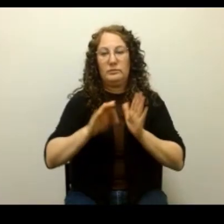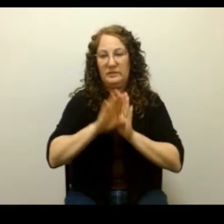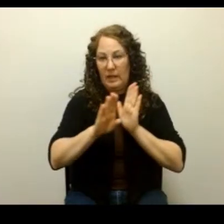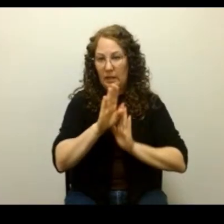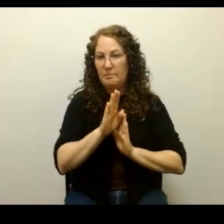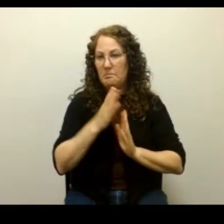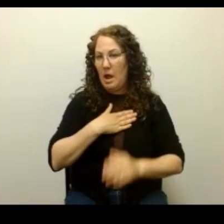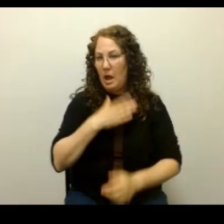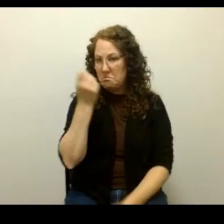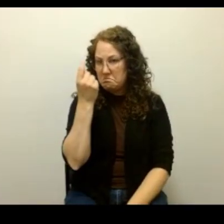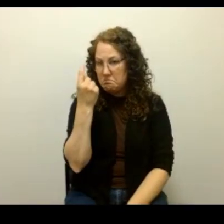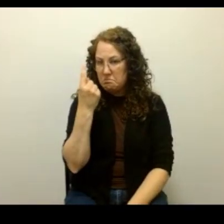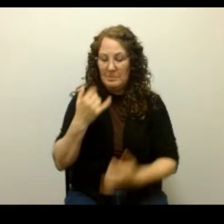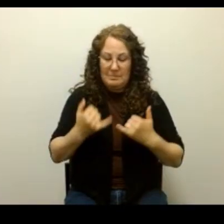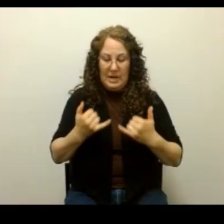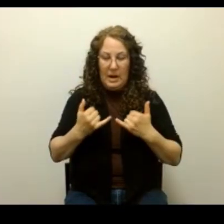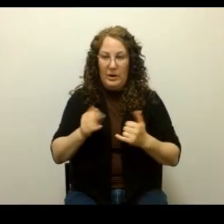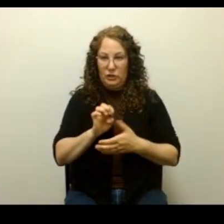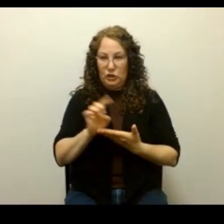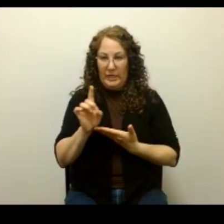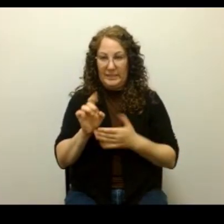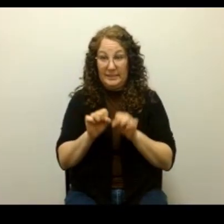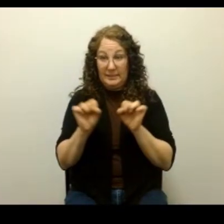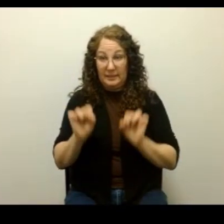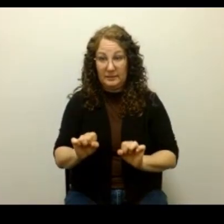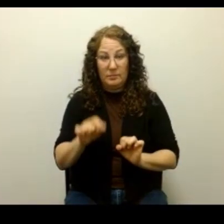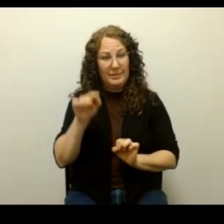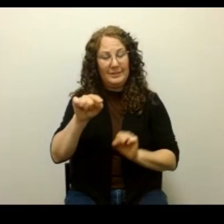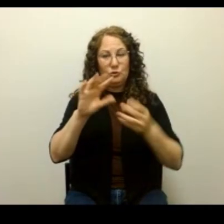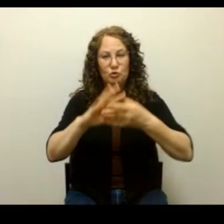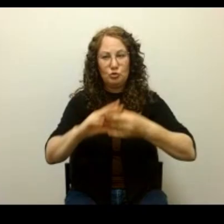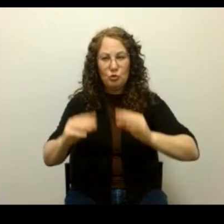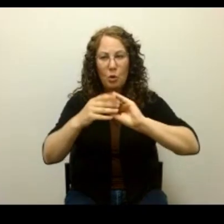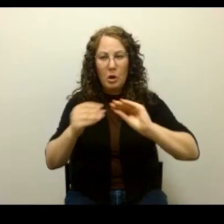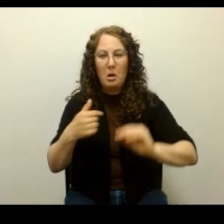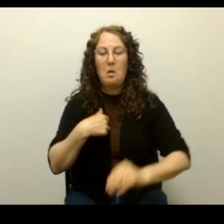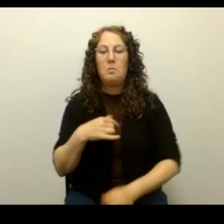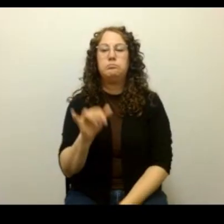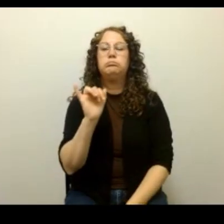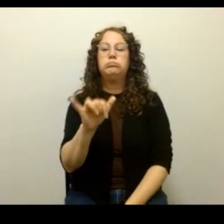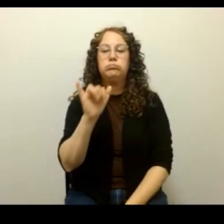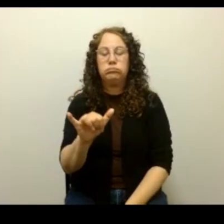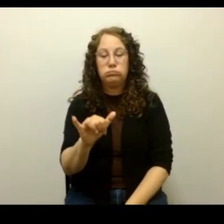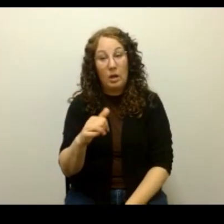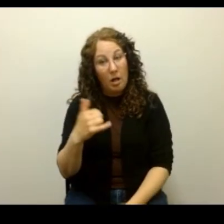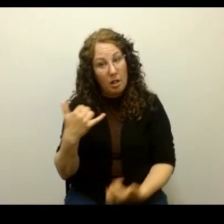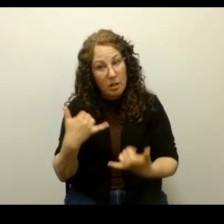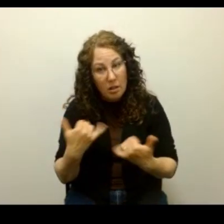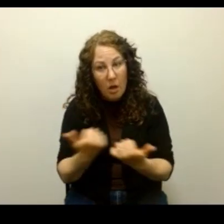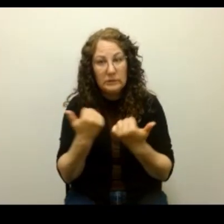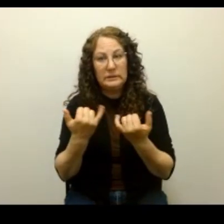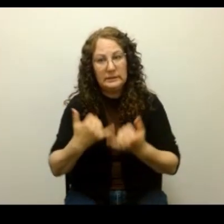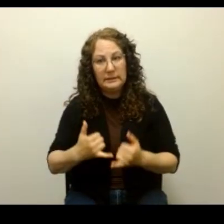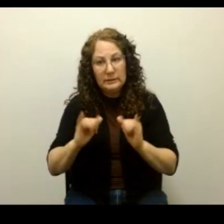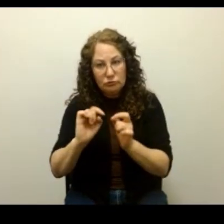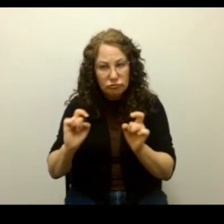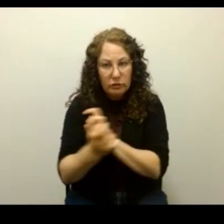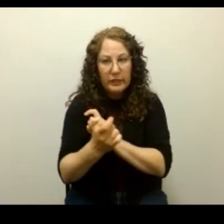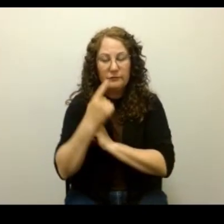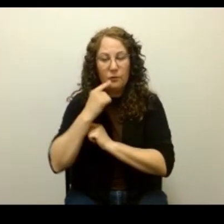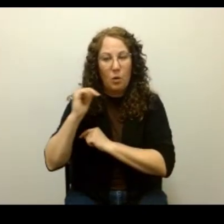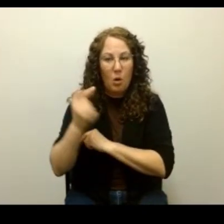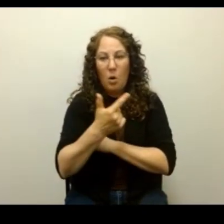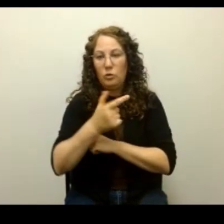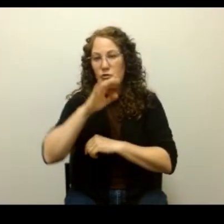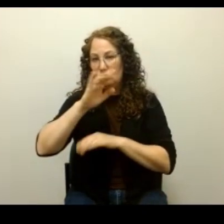education system. These stories have made me realize that a lot needs to change so that all children have access